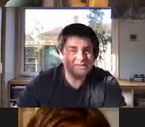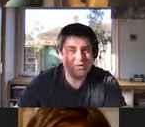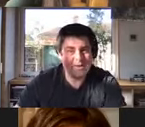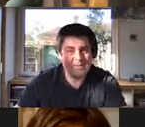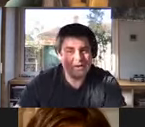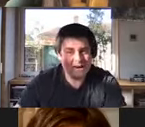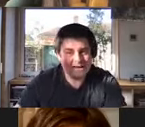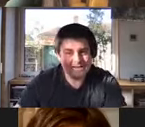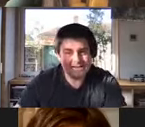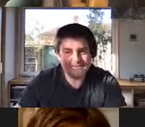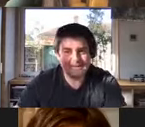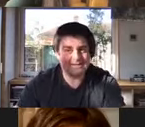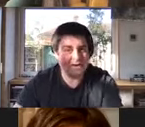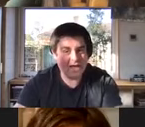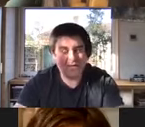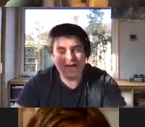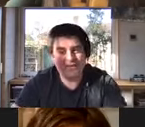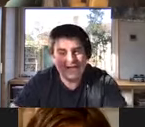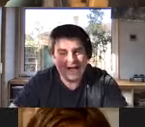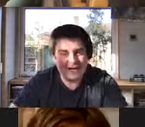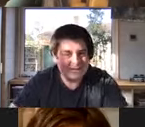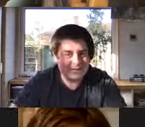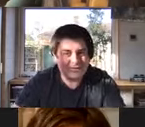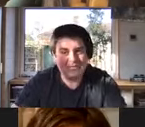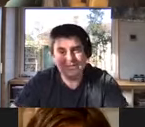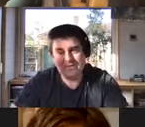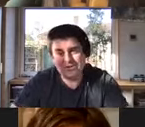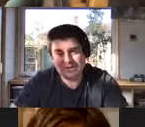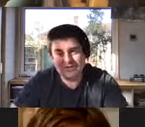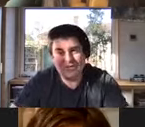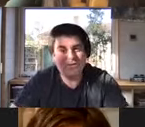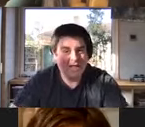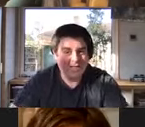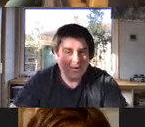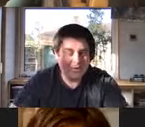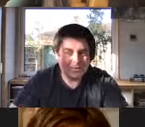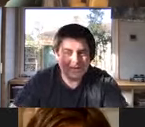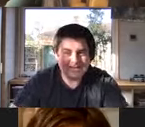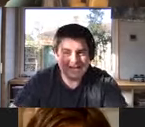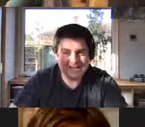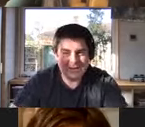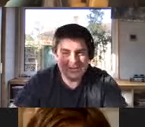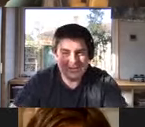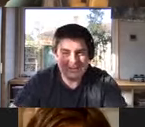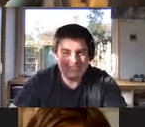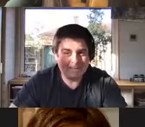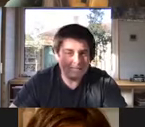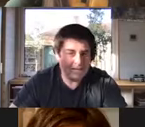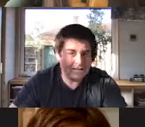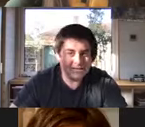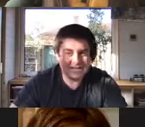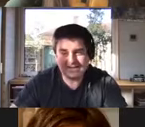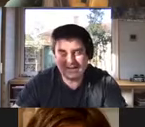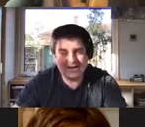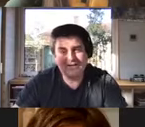used to describe other places. And so here we have a tweet from just before the polls being set to open. And